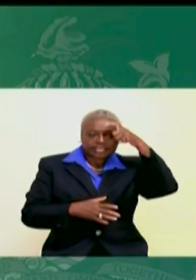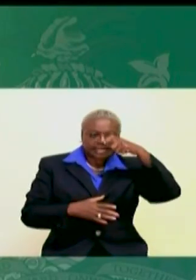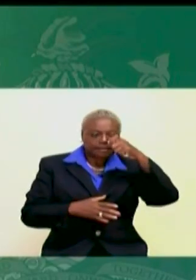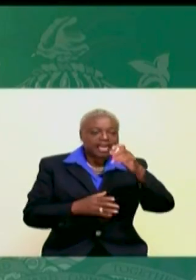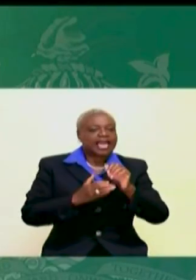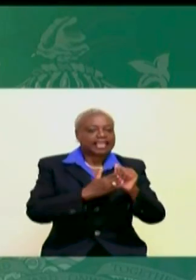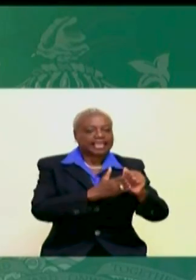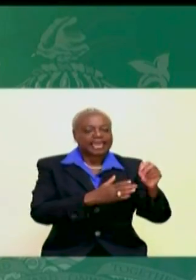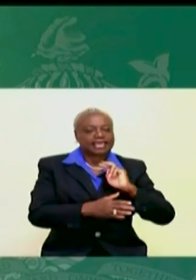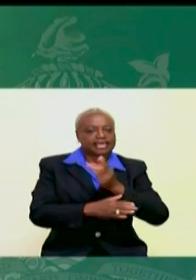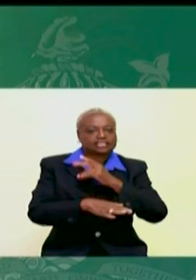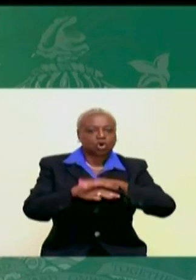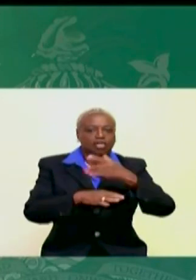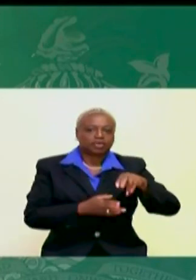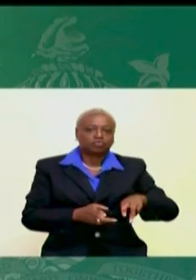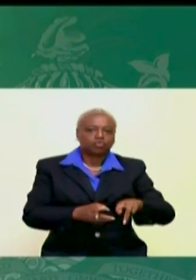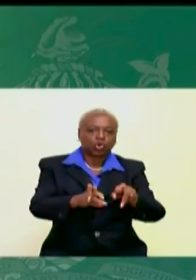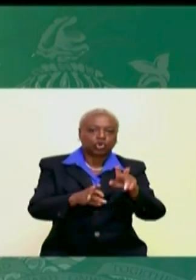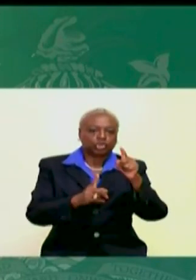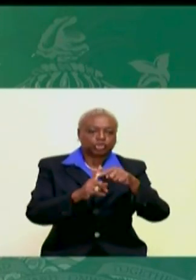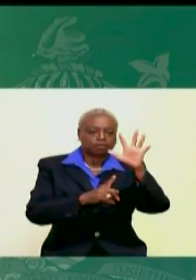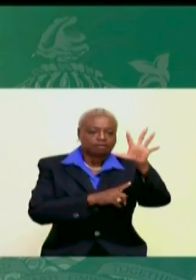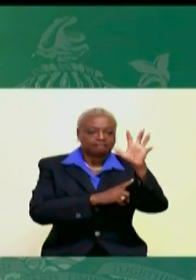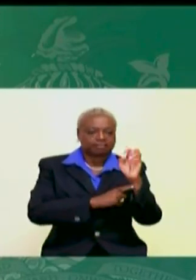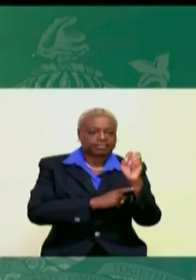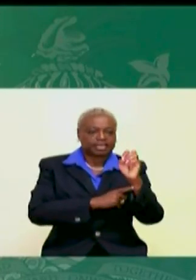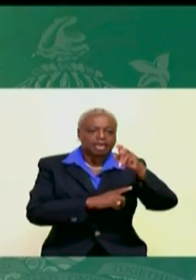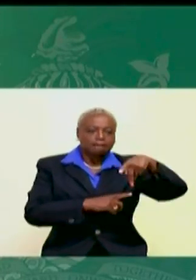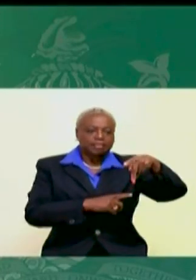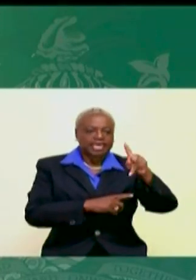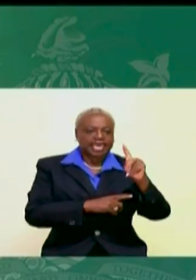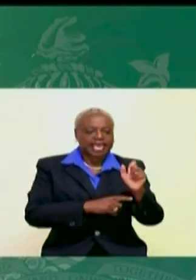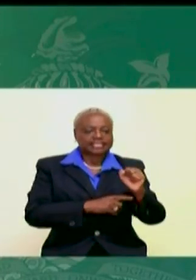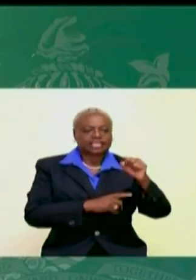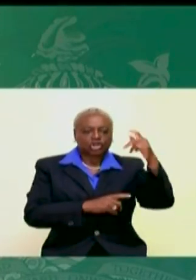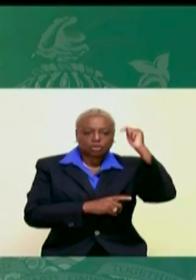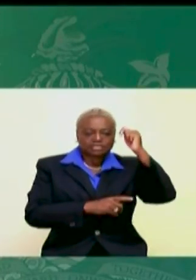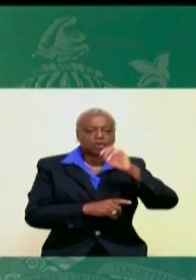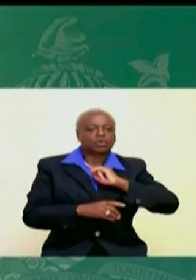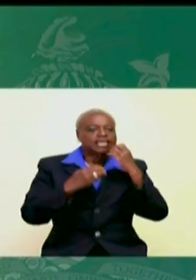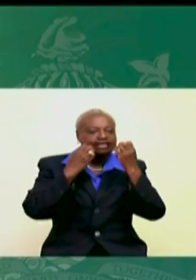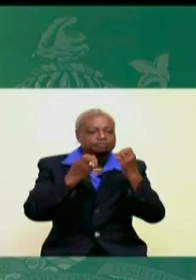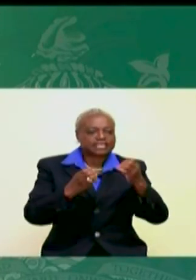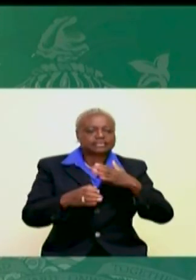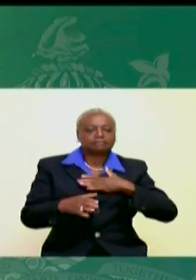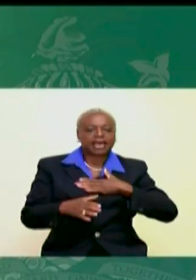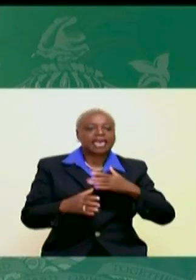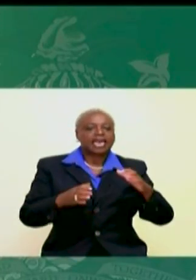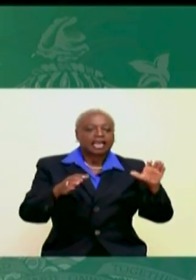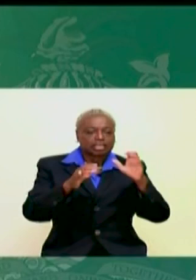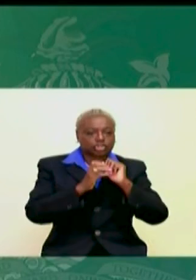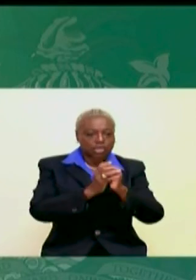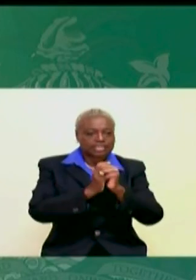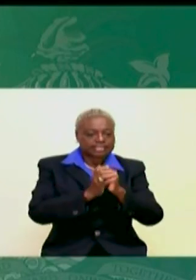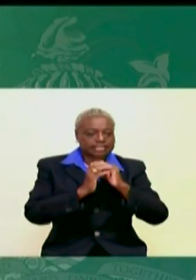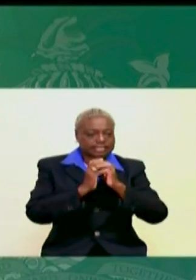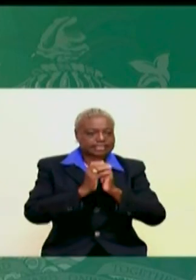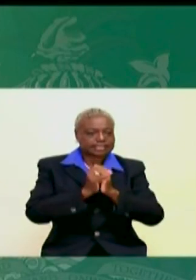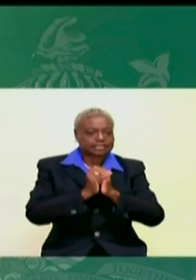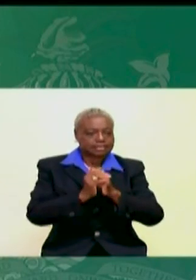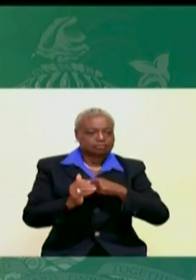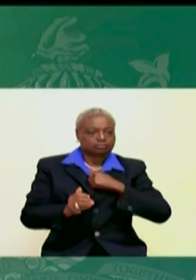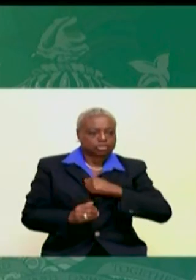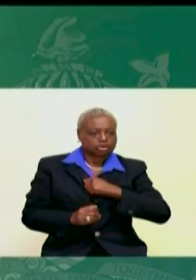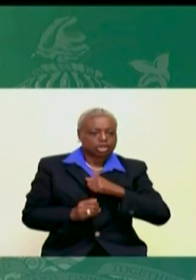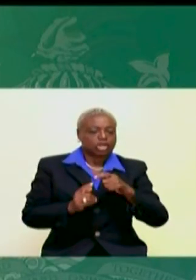us on the road to 50. P.S. Thompson, I also wish to express my sincere condolences to you and your family